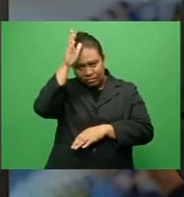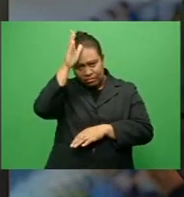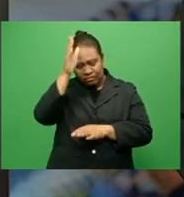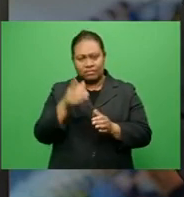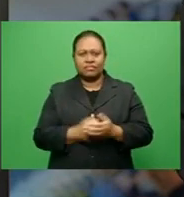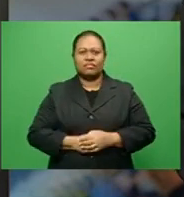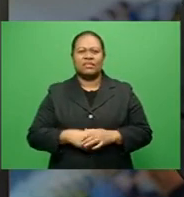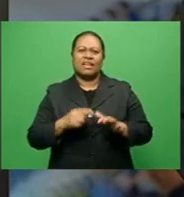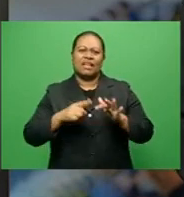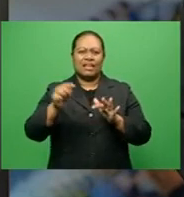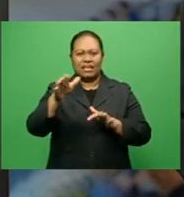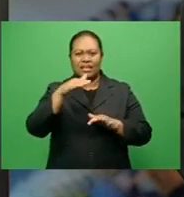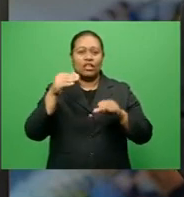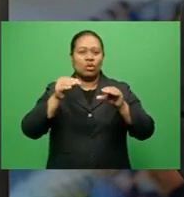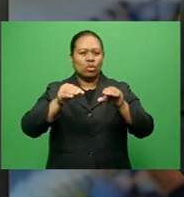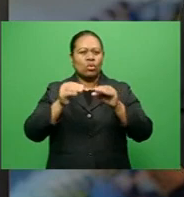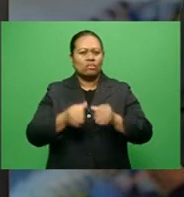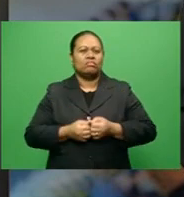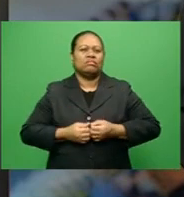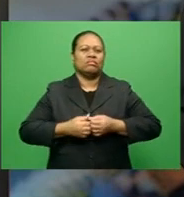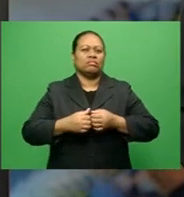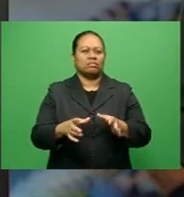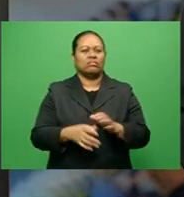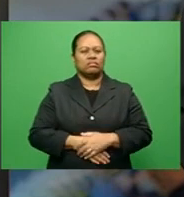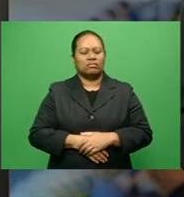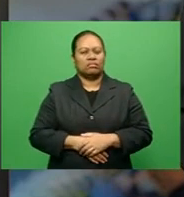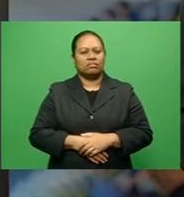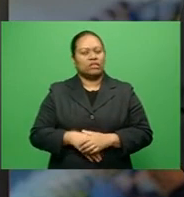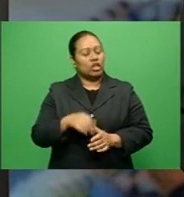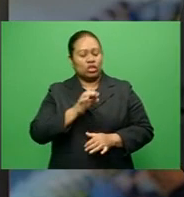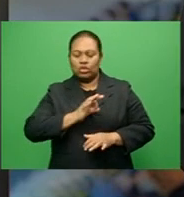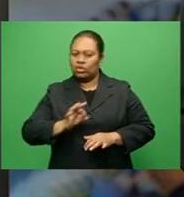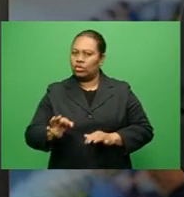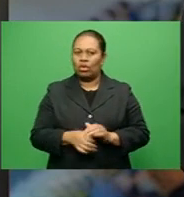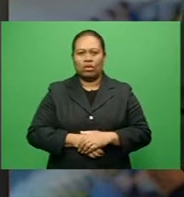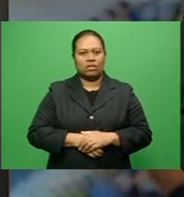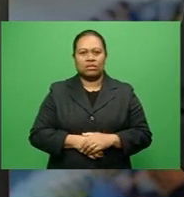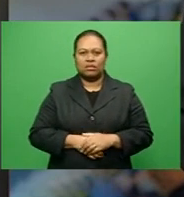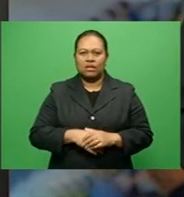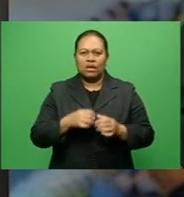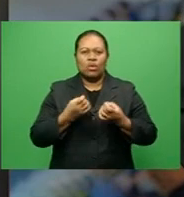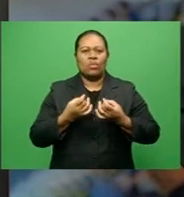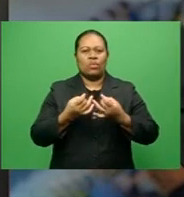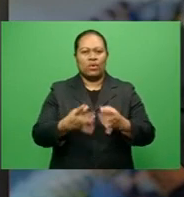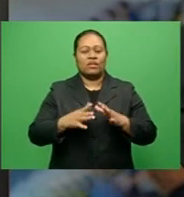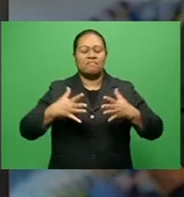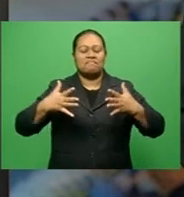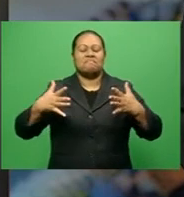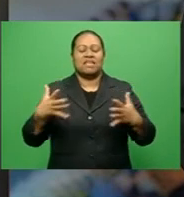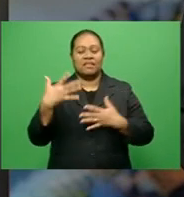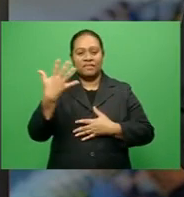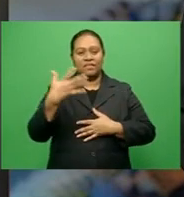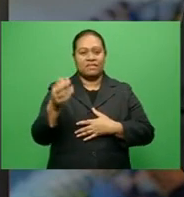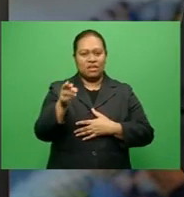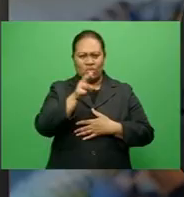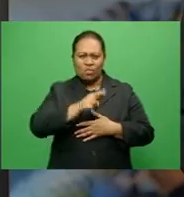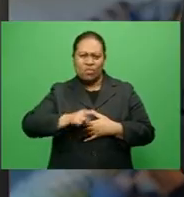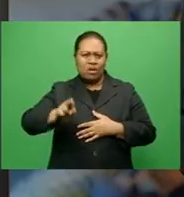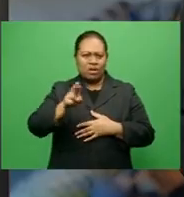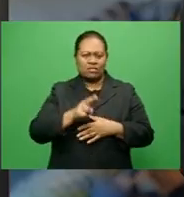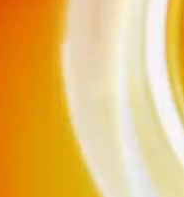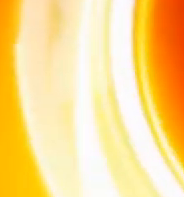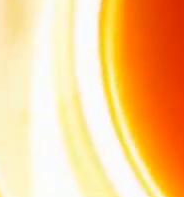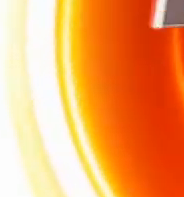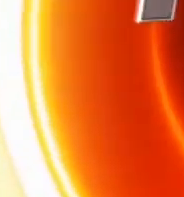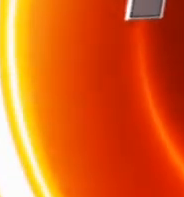Brad Arthur labelled the loss ordinary, but wasn't ready to hit the panic button after a largely impressive 15 rounds prior to the